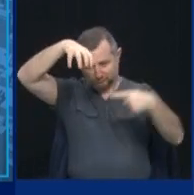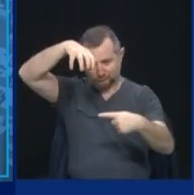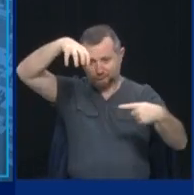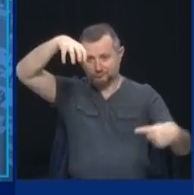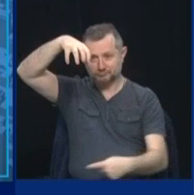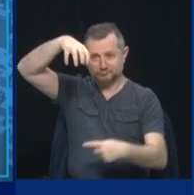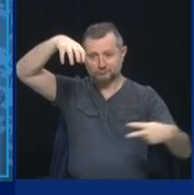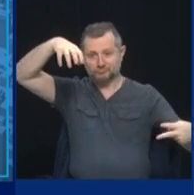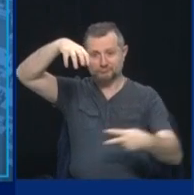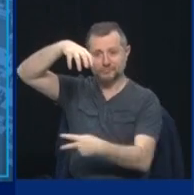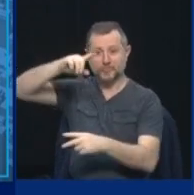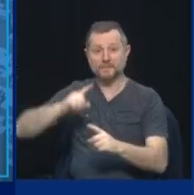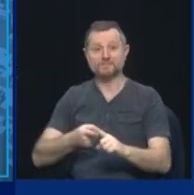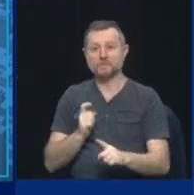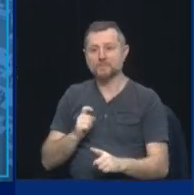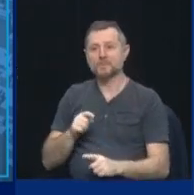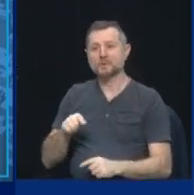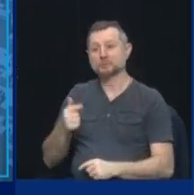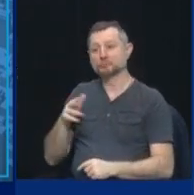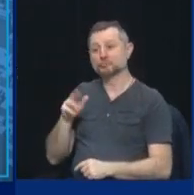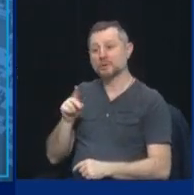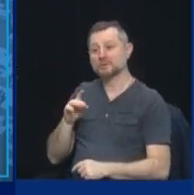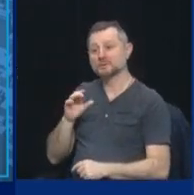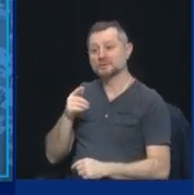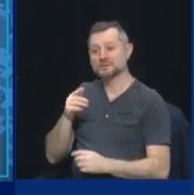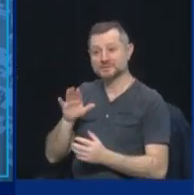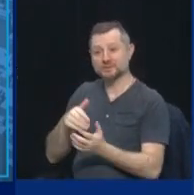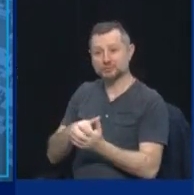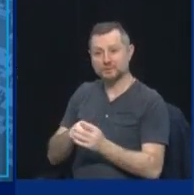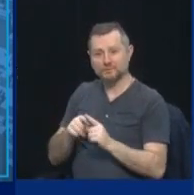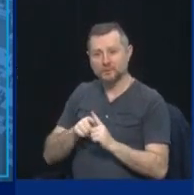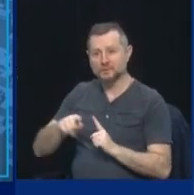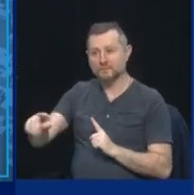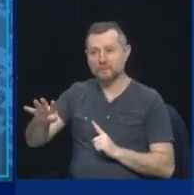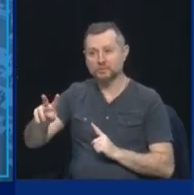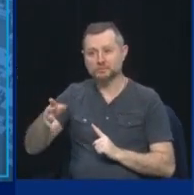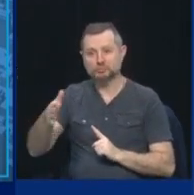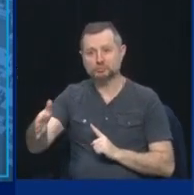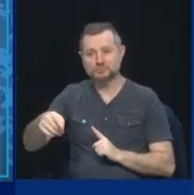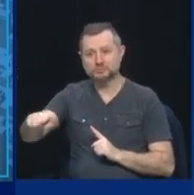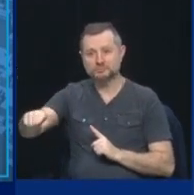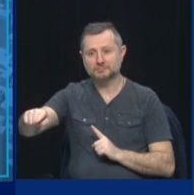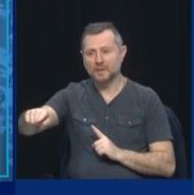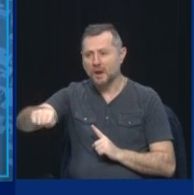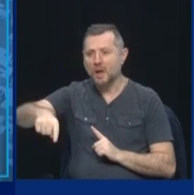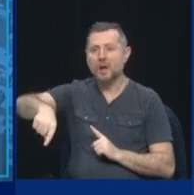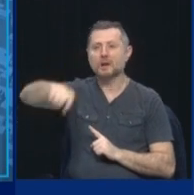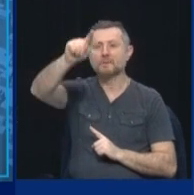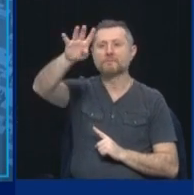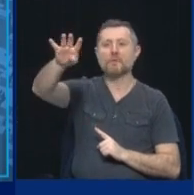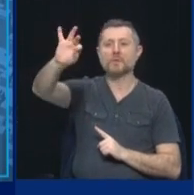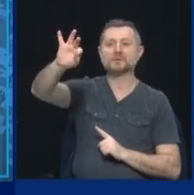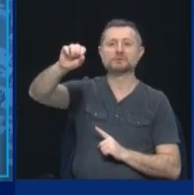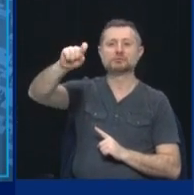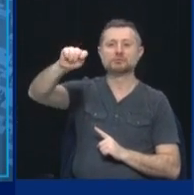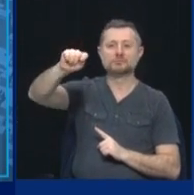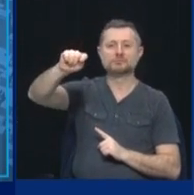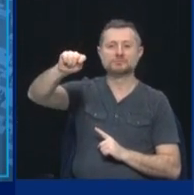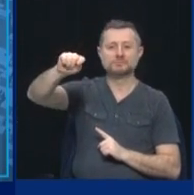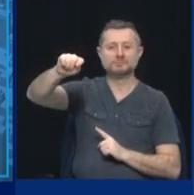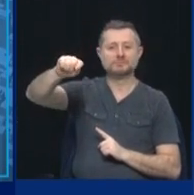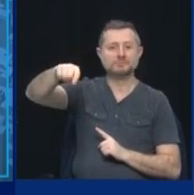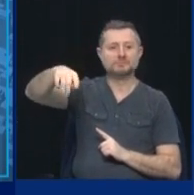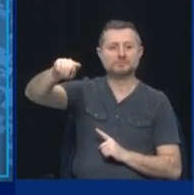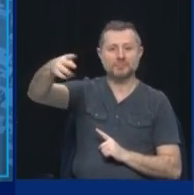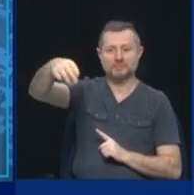Central, 42nd Street, to 49th Street. It